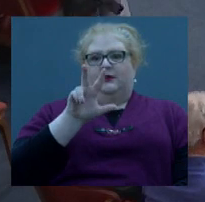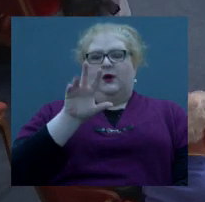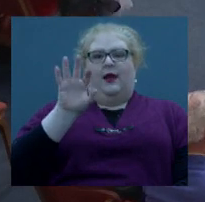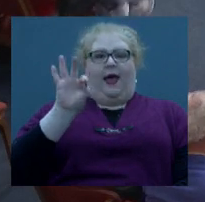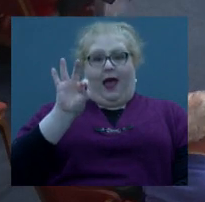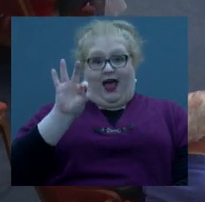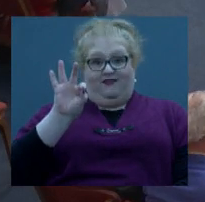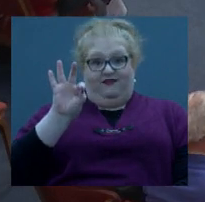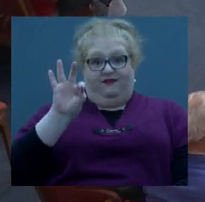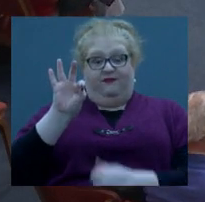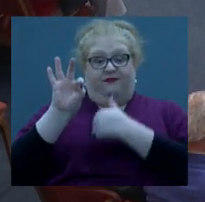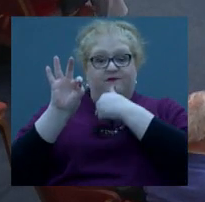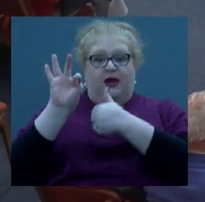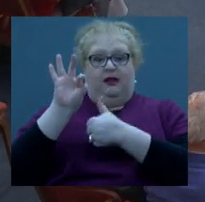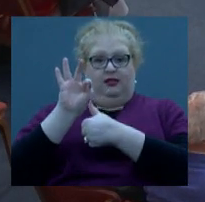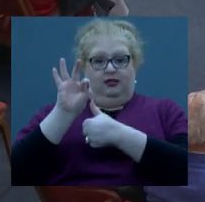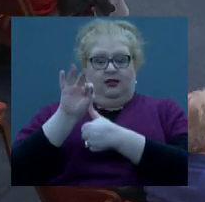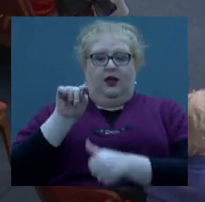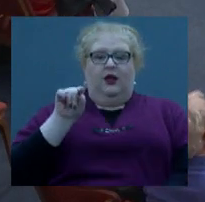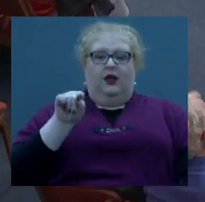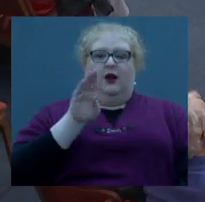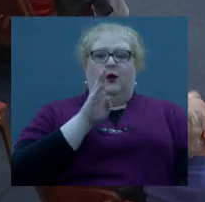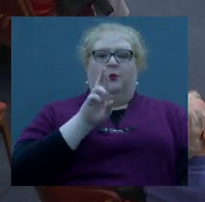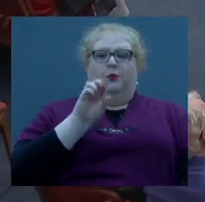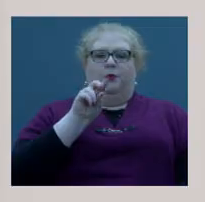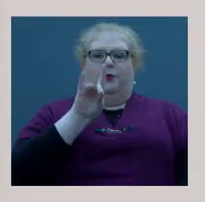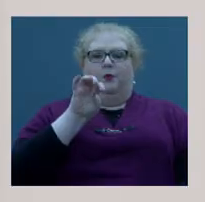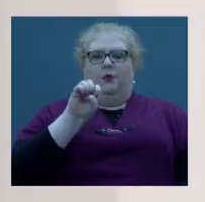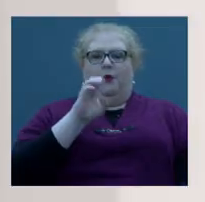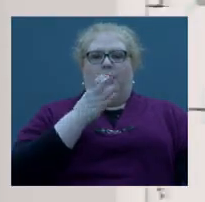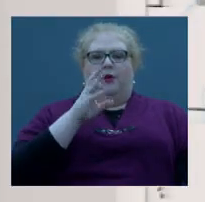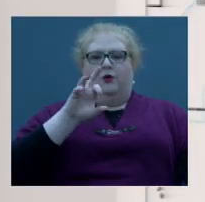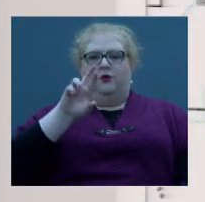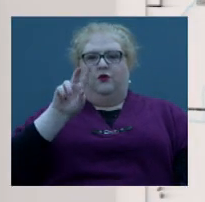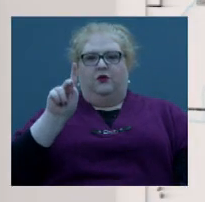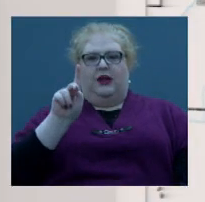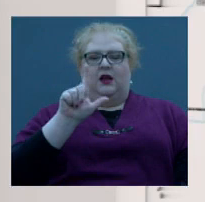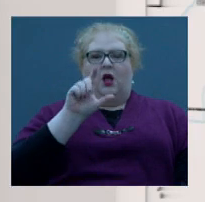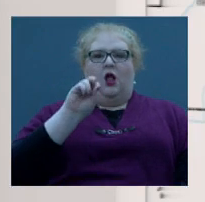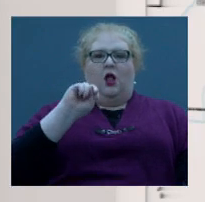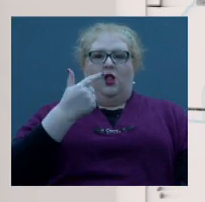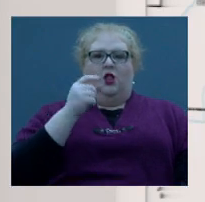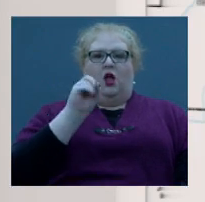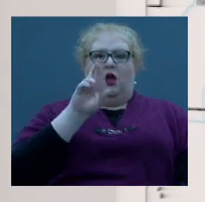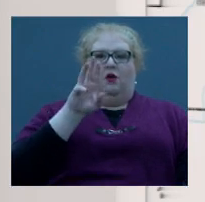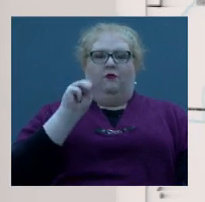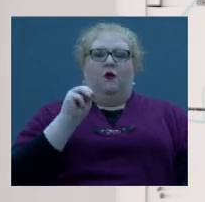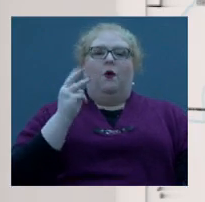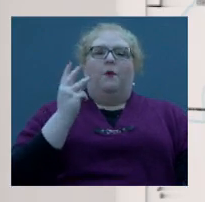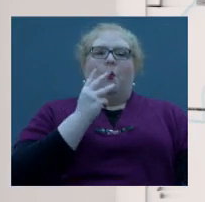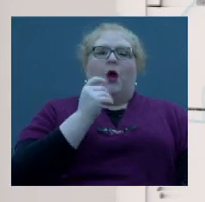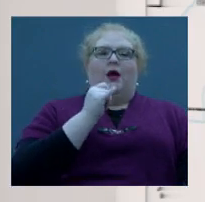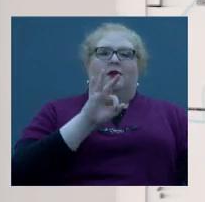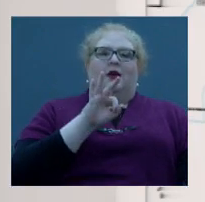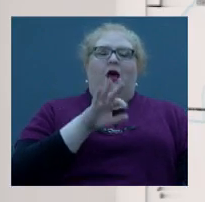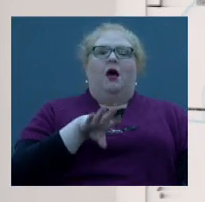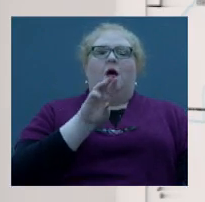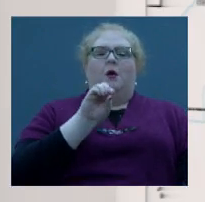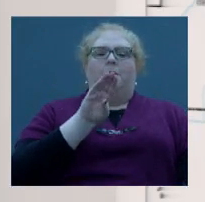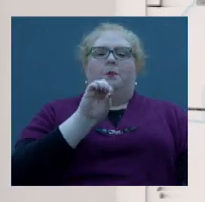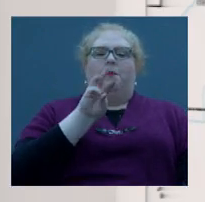Z-8503F, the Point at Brody Creek long form PRD, located west of Bowman Road between Olds Lane and